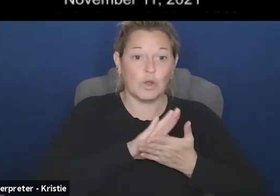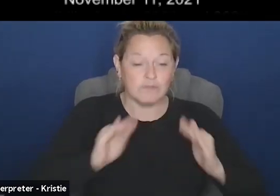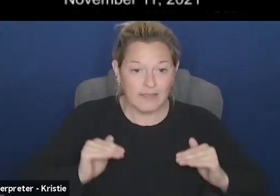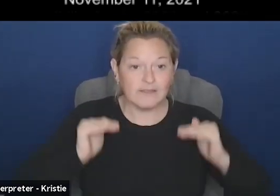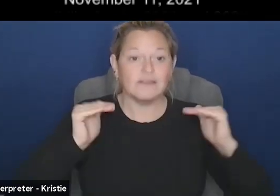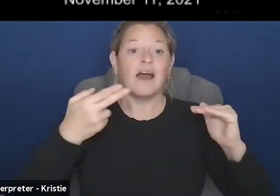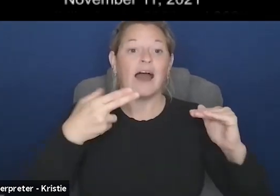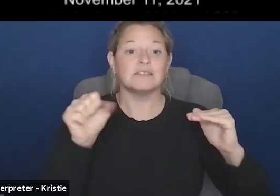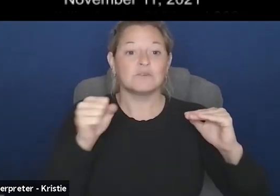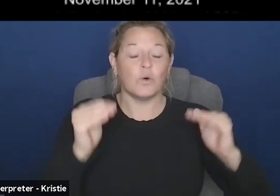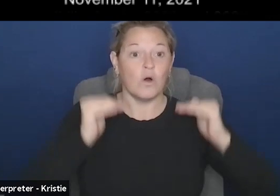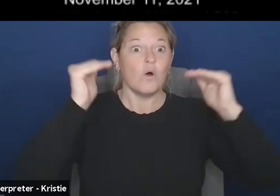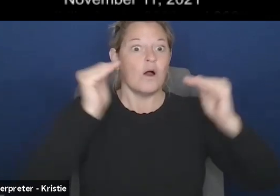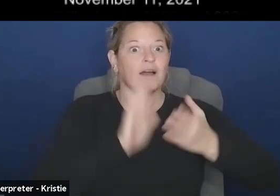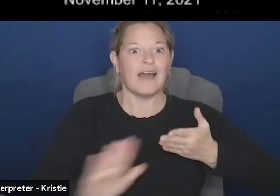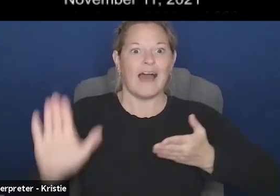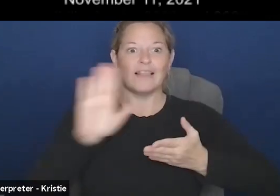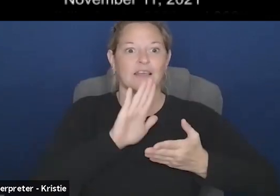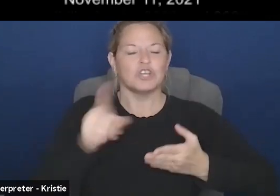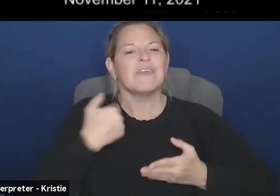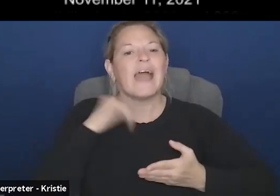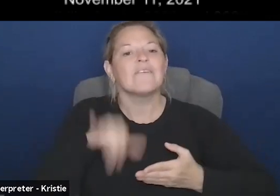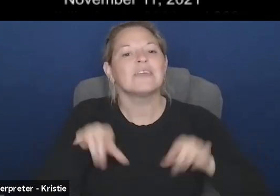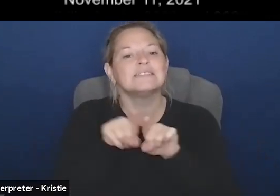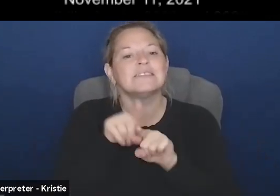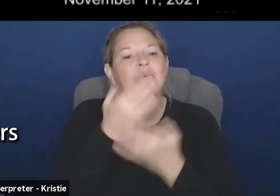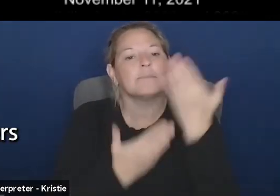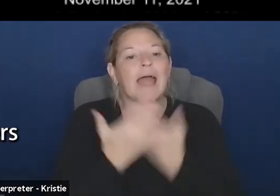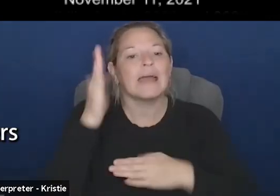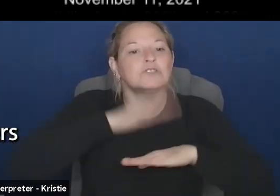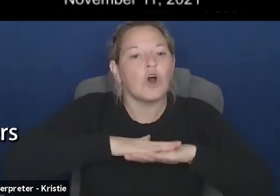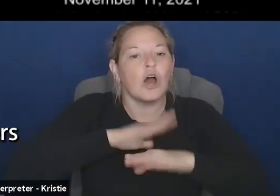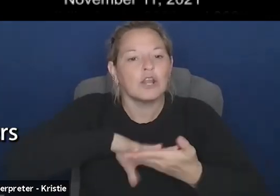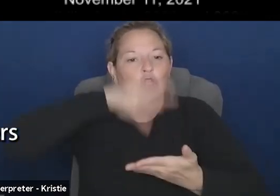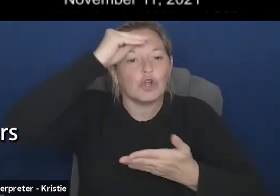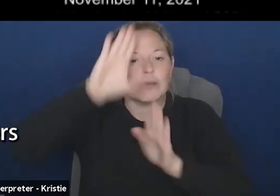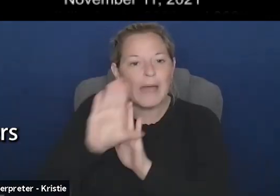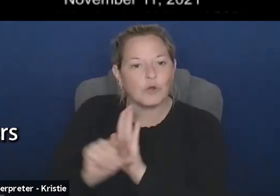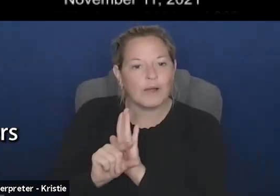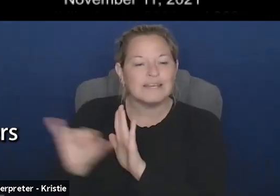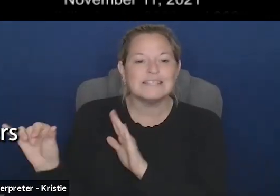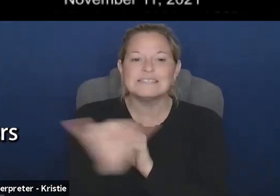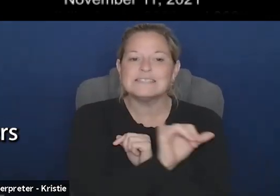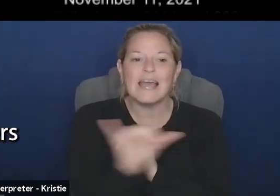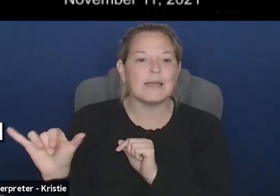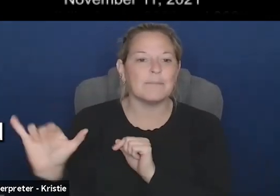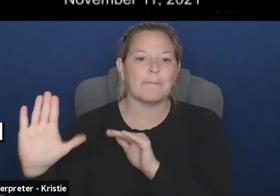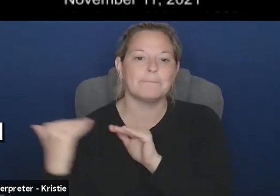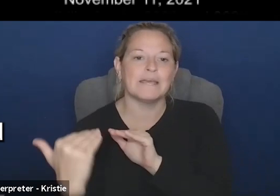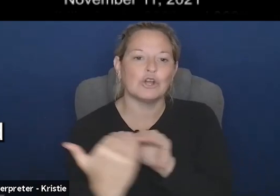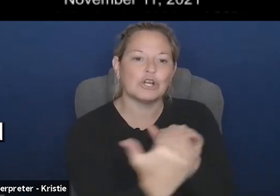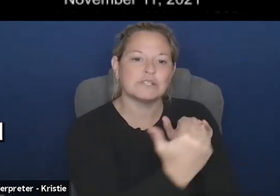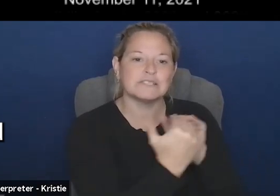hands-on experiential learning background as their sighted peers. And not only that, but their sighted peers hopefully have